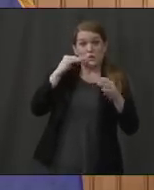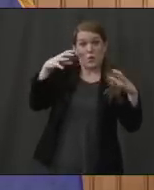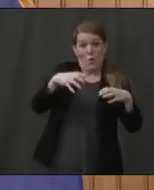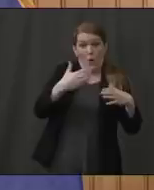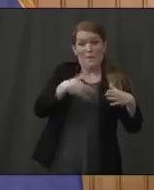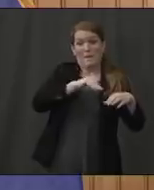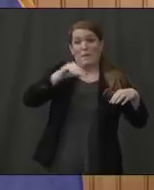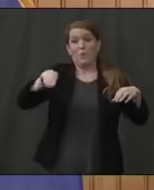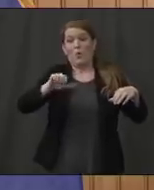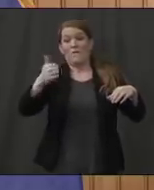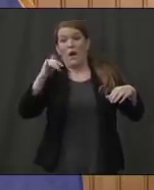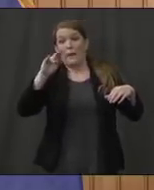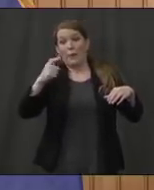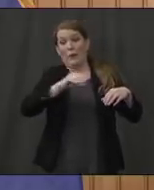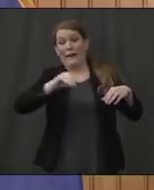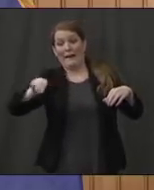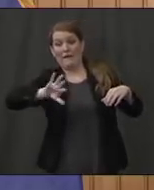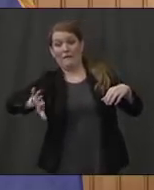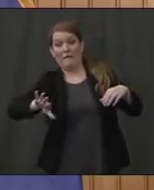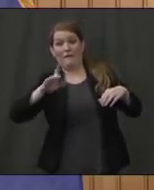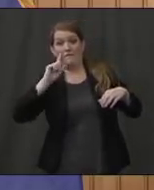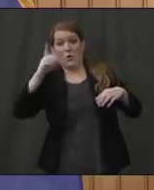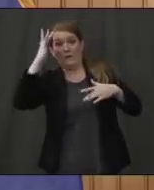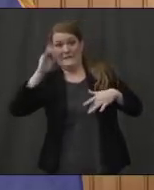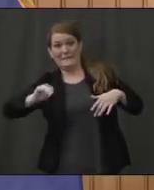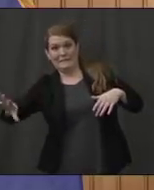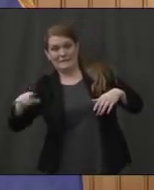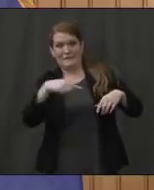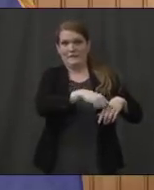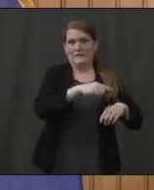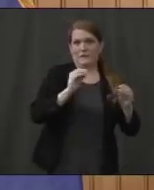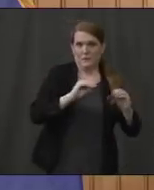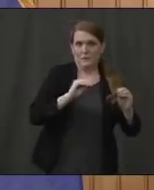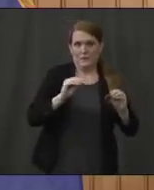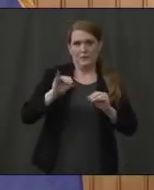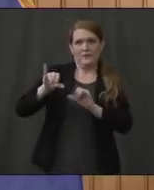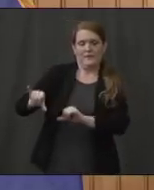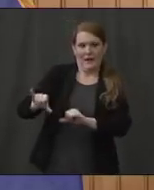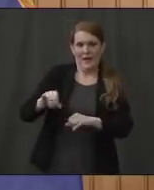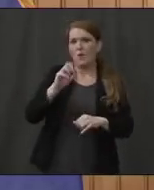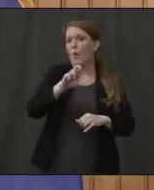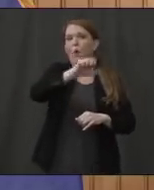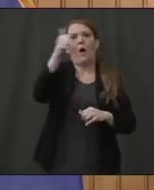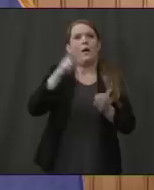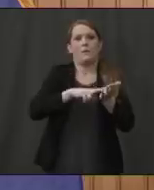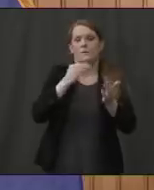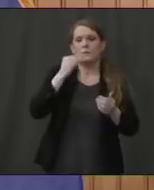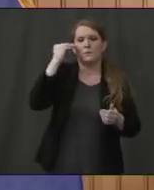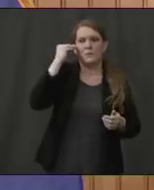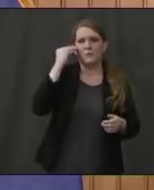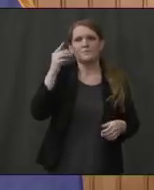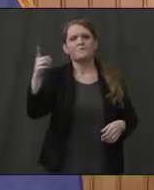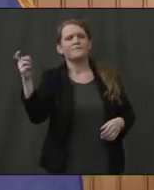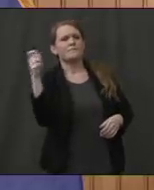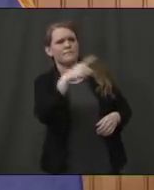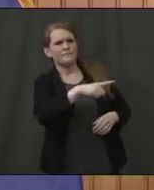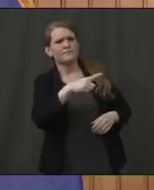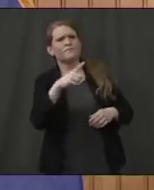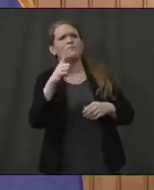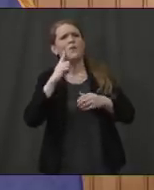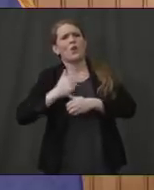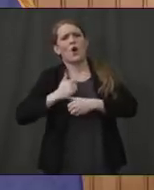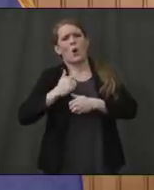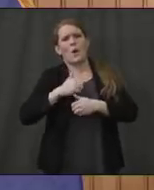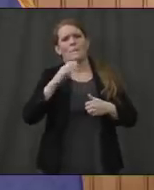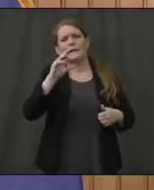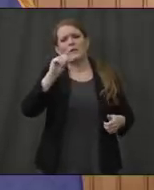And then what are the Army Corps of Engineers here, and what are they looking at the Mohegan Sun and the Connecticut Convention Center